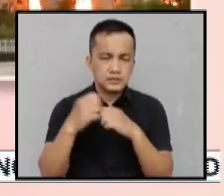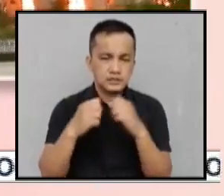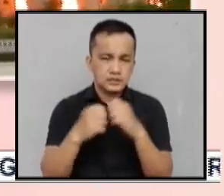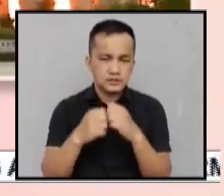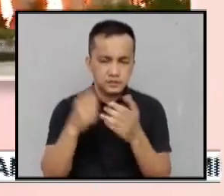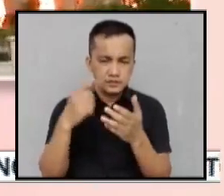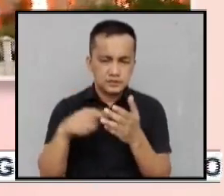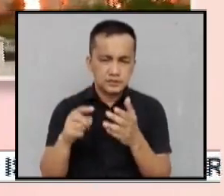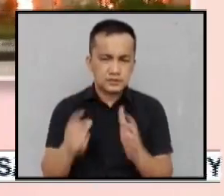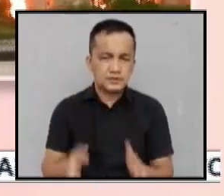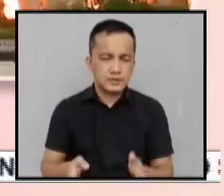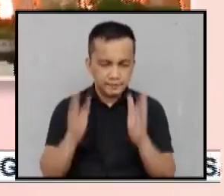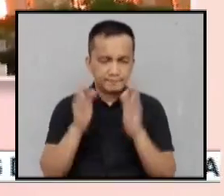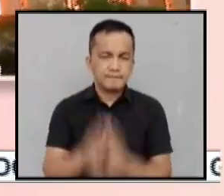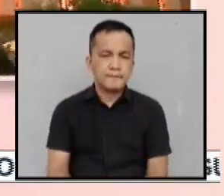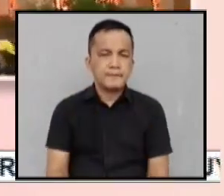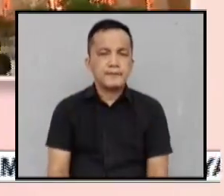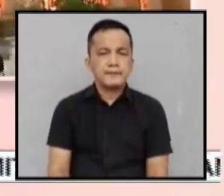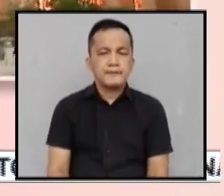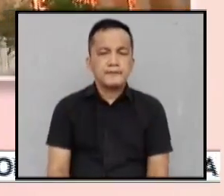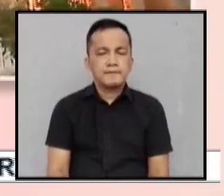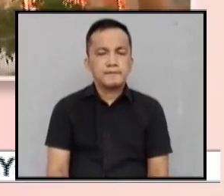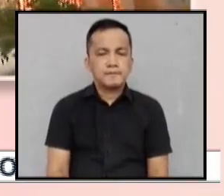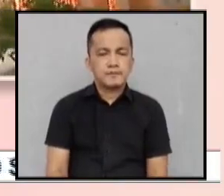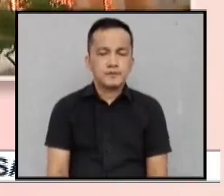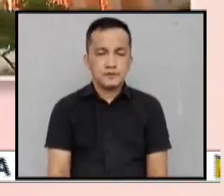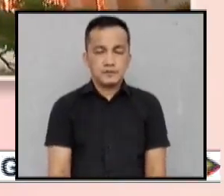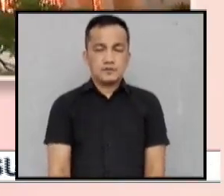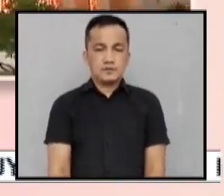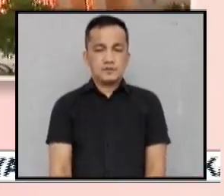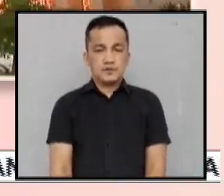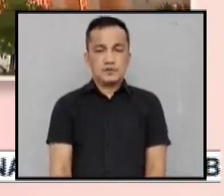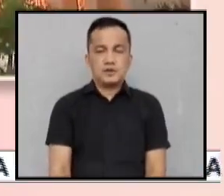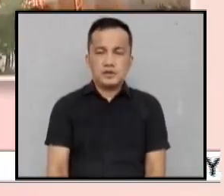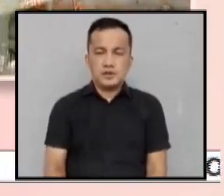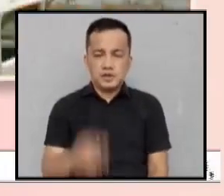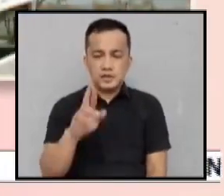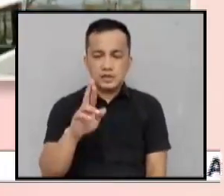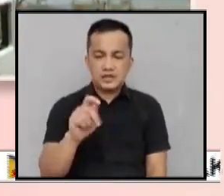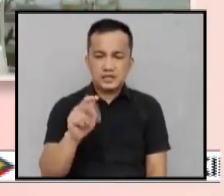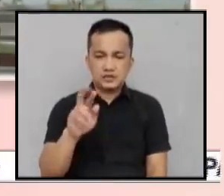itself. Kung i-retrofit siya, kung ano man,